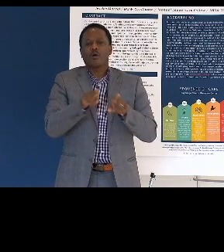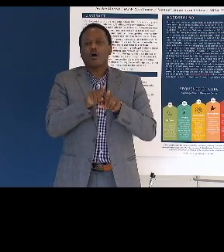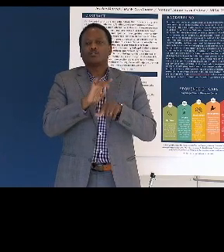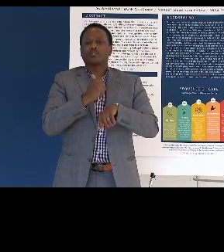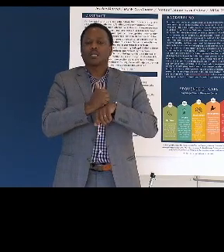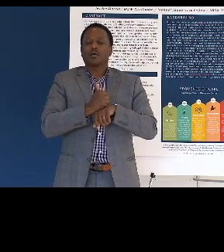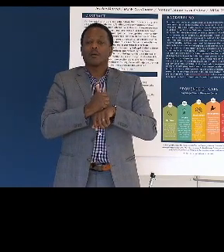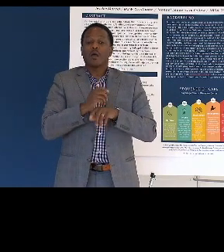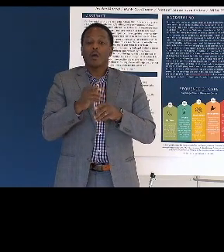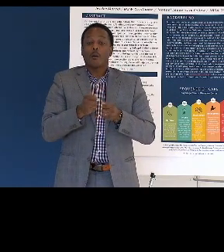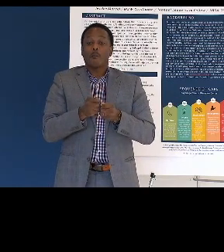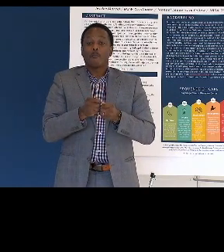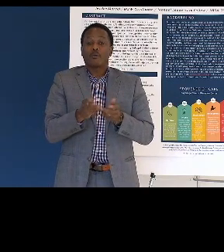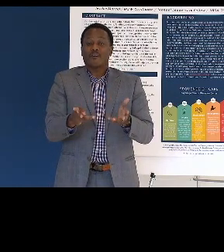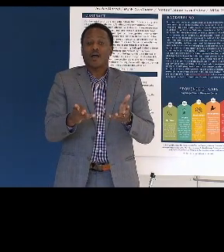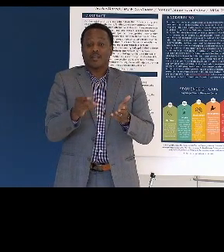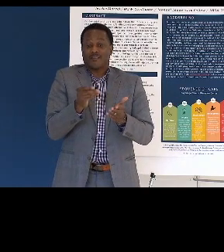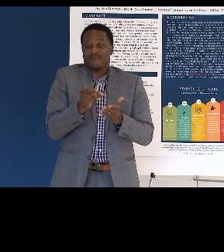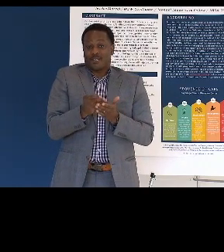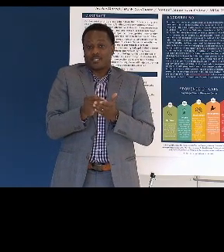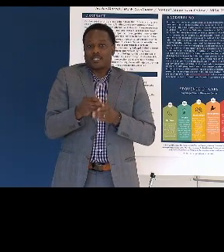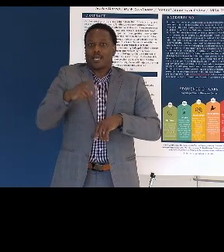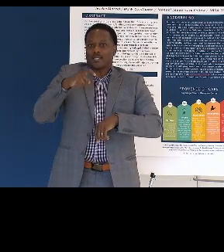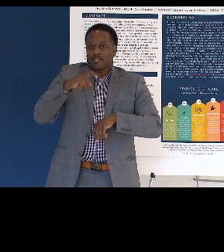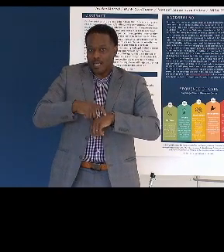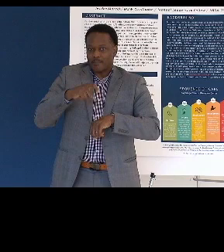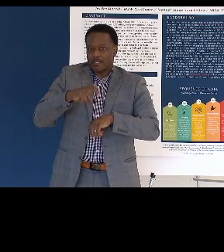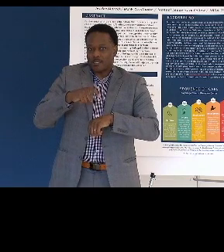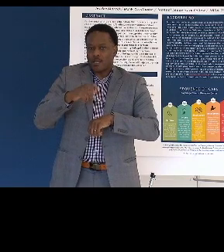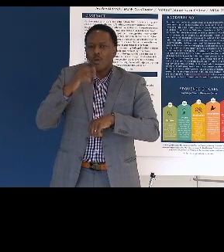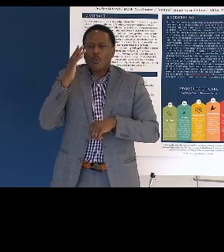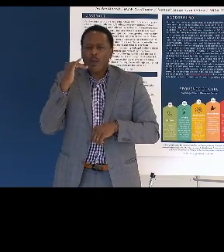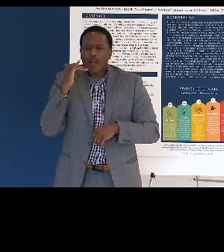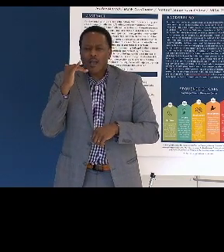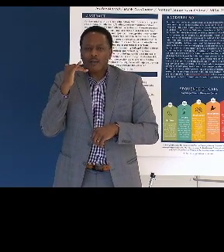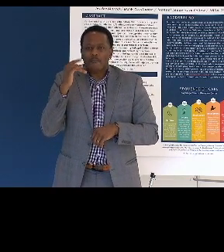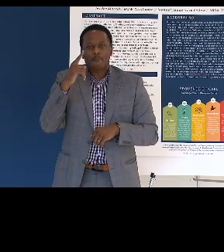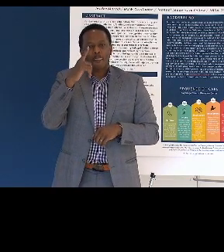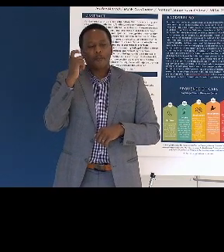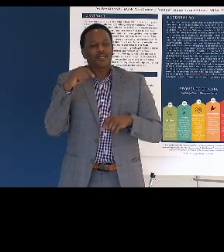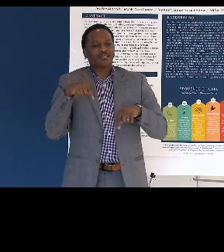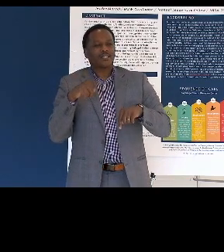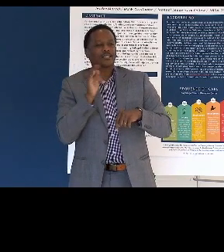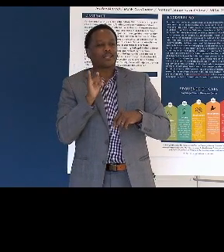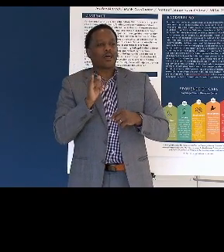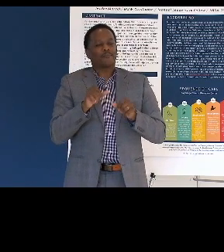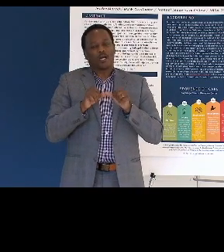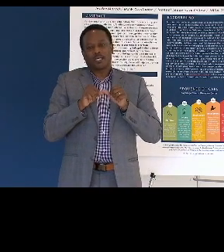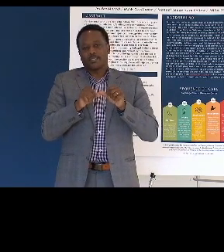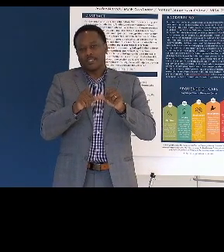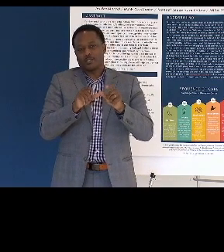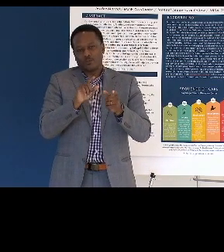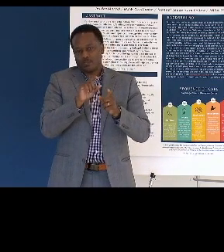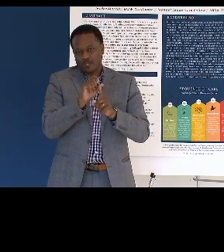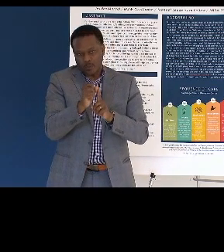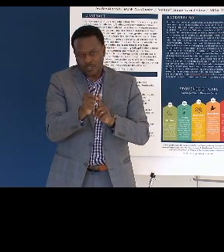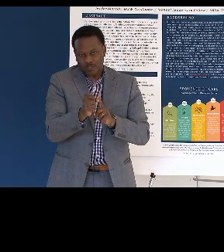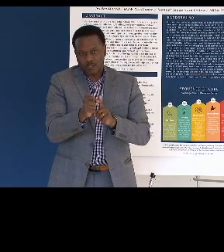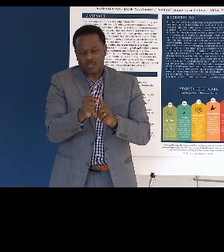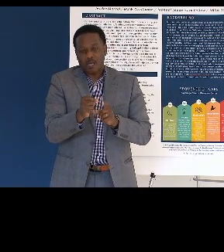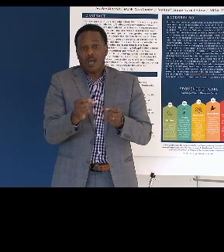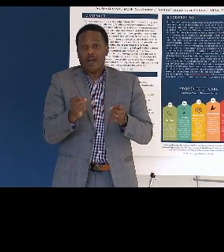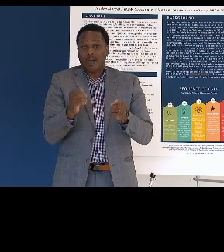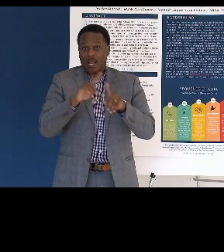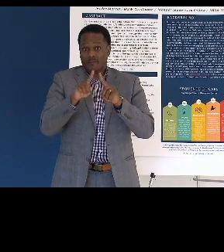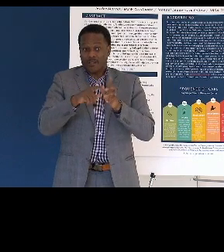to providers because as I was doing this is like a continuing situation. A lot of articles have come